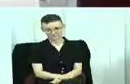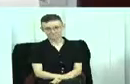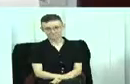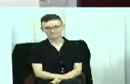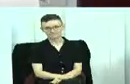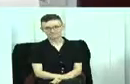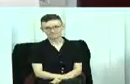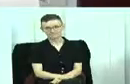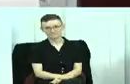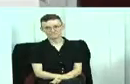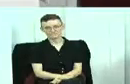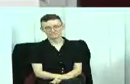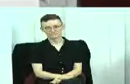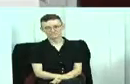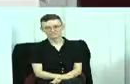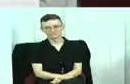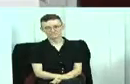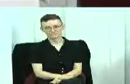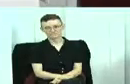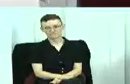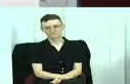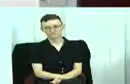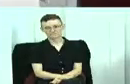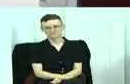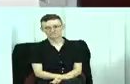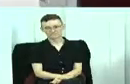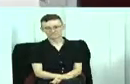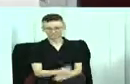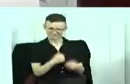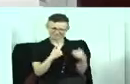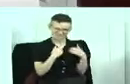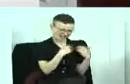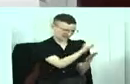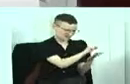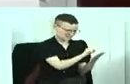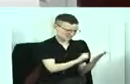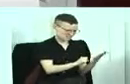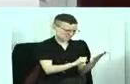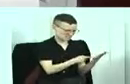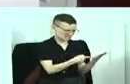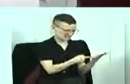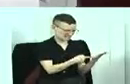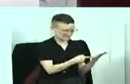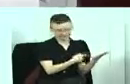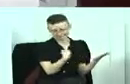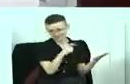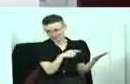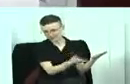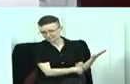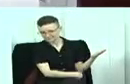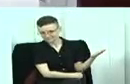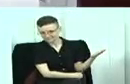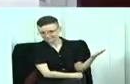There's a script, but I don't need it. I'm going to tell you why.